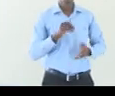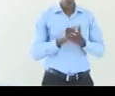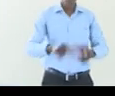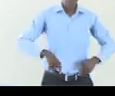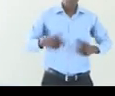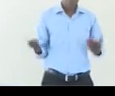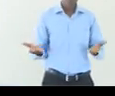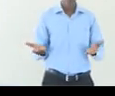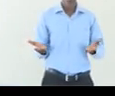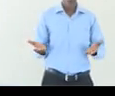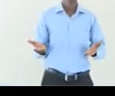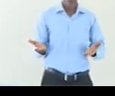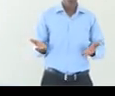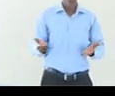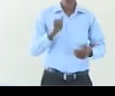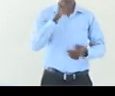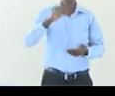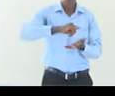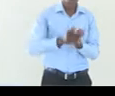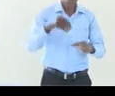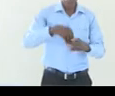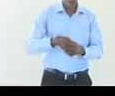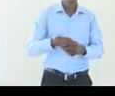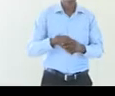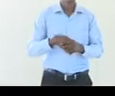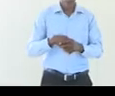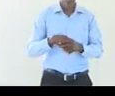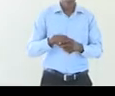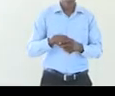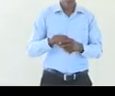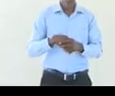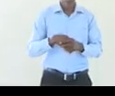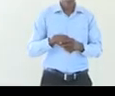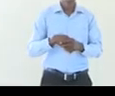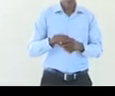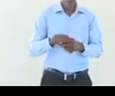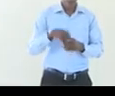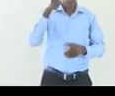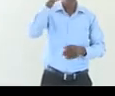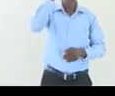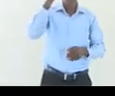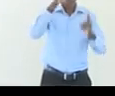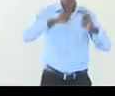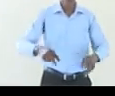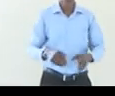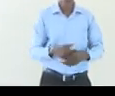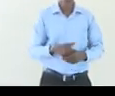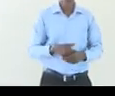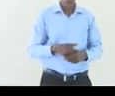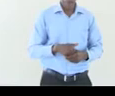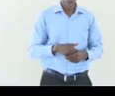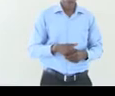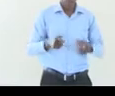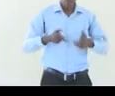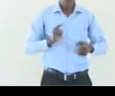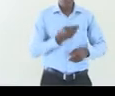a privilege. It is a privilege, and that while living in Villanova Estate, I should be daily engaged